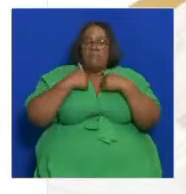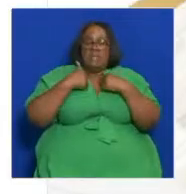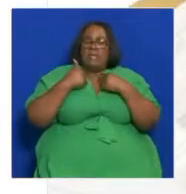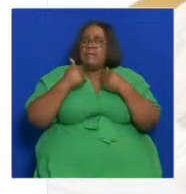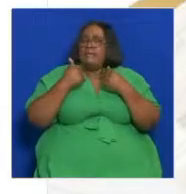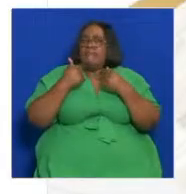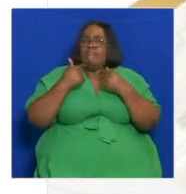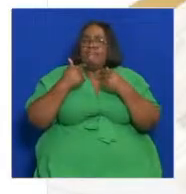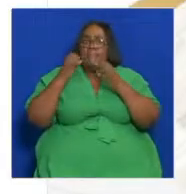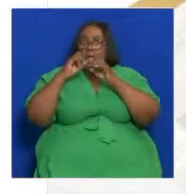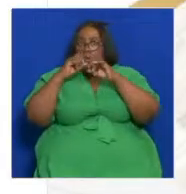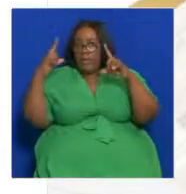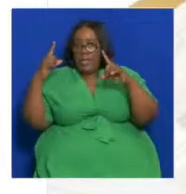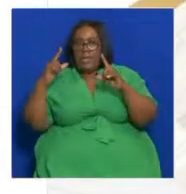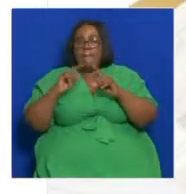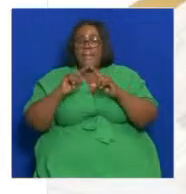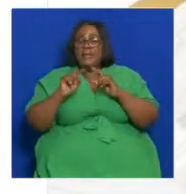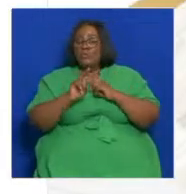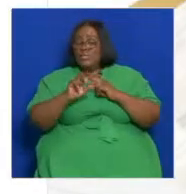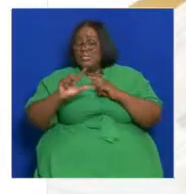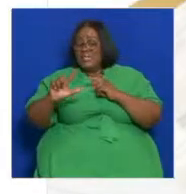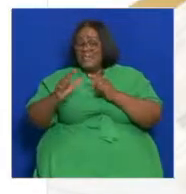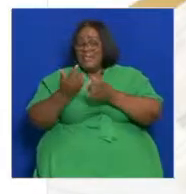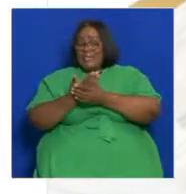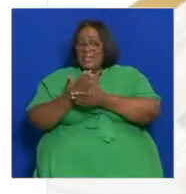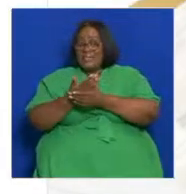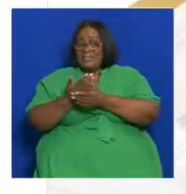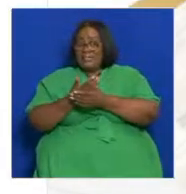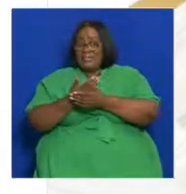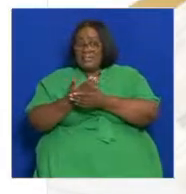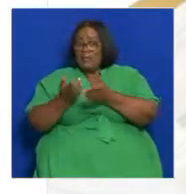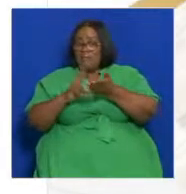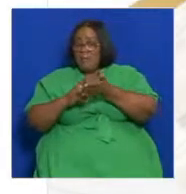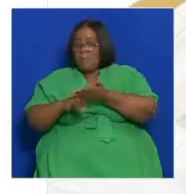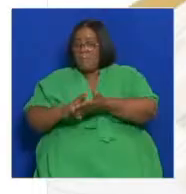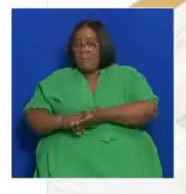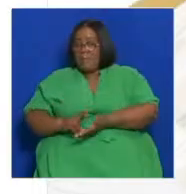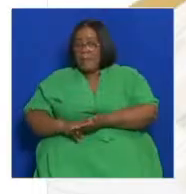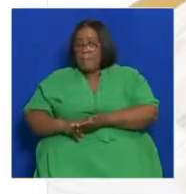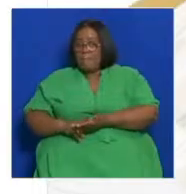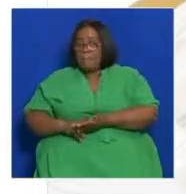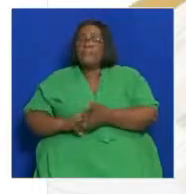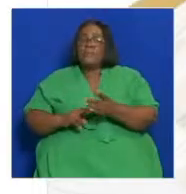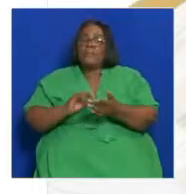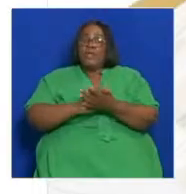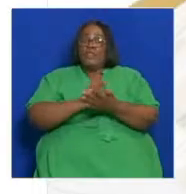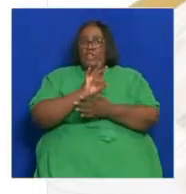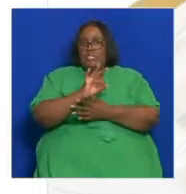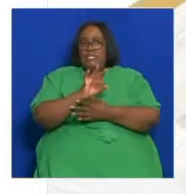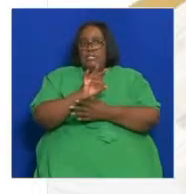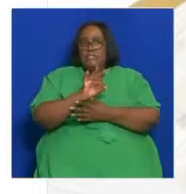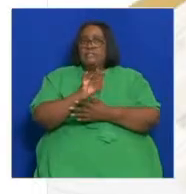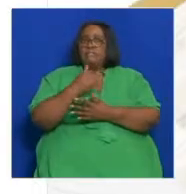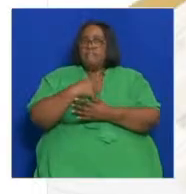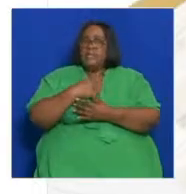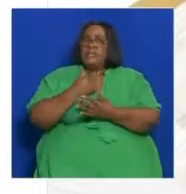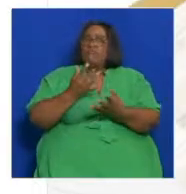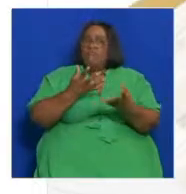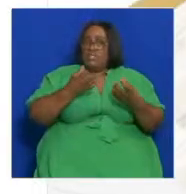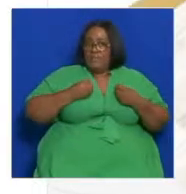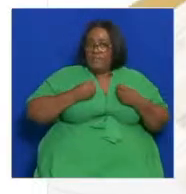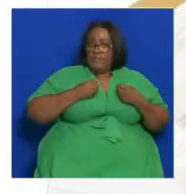in the register, 13 of them were received by me. I only recommended one for